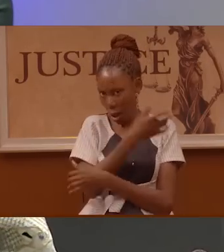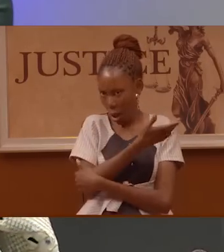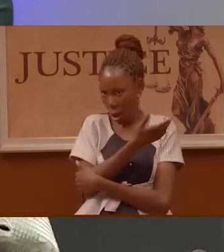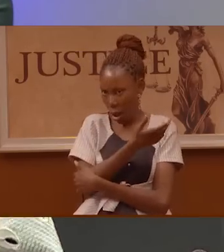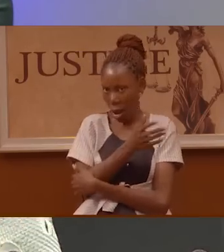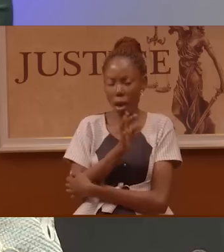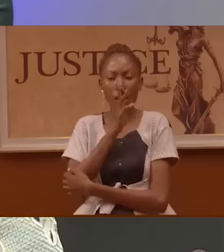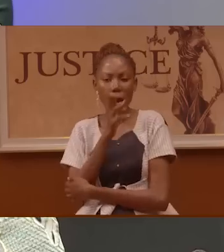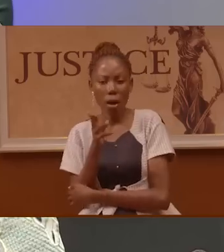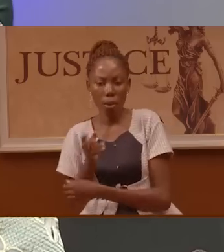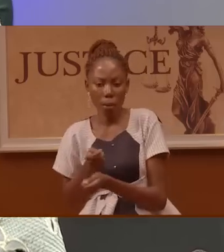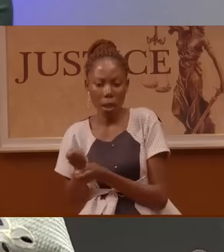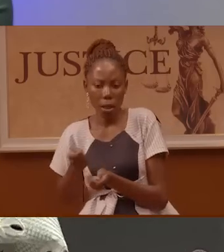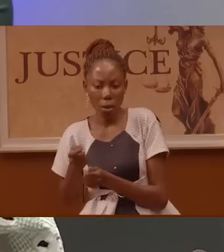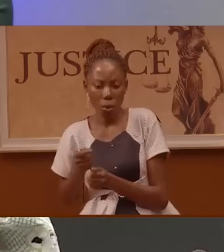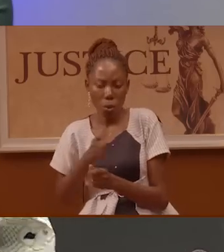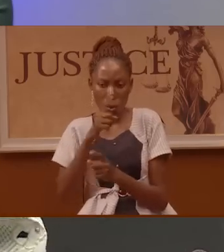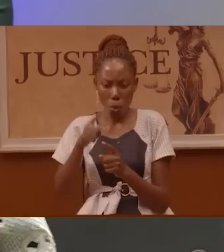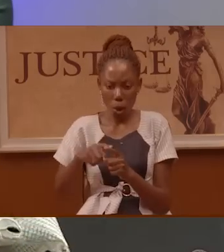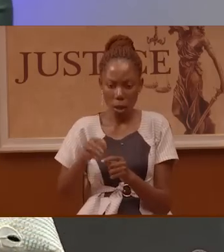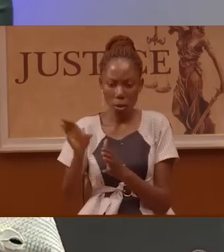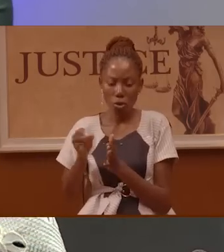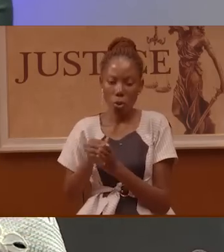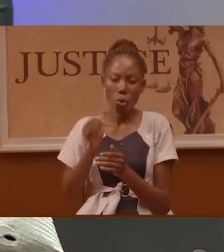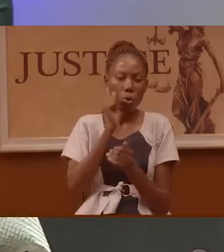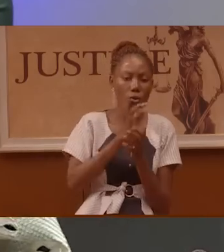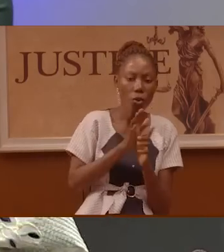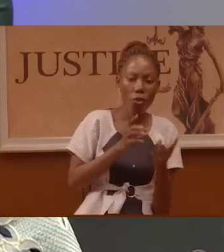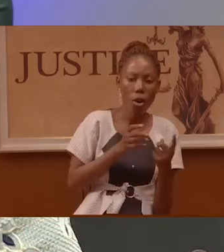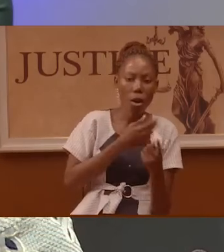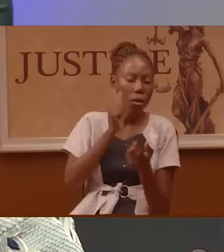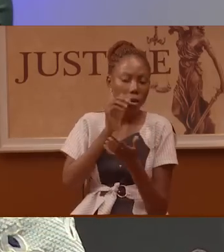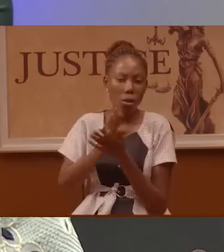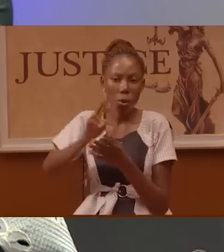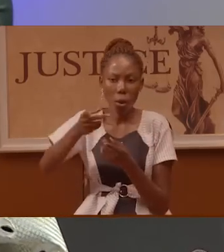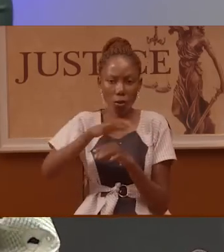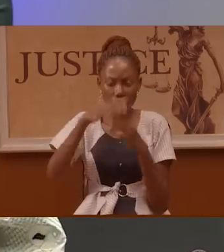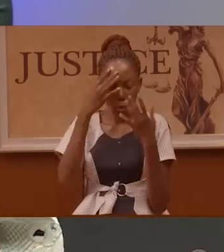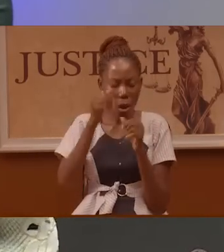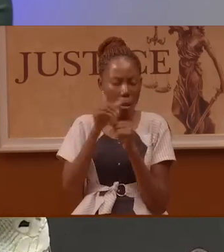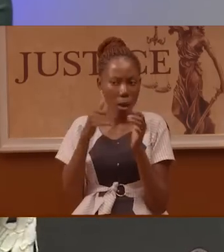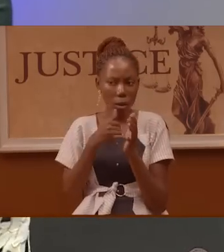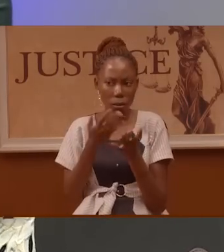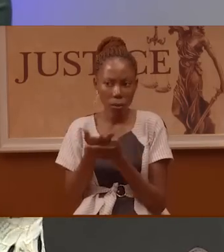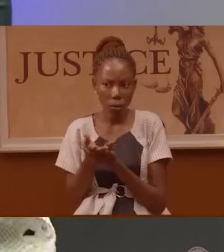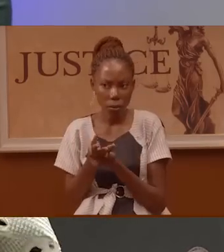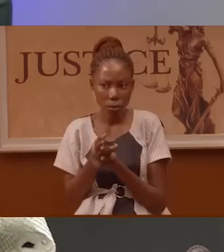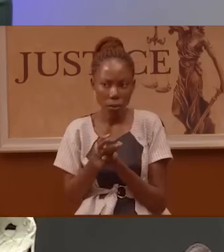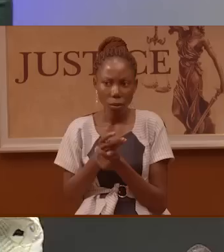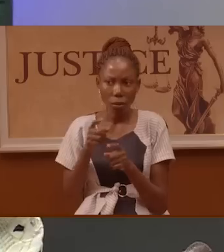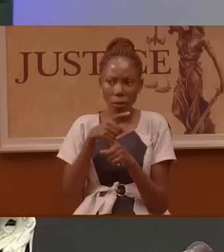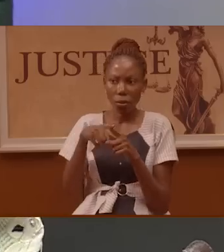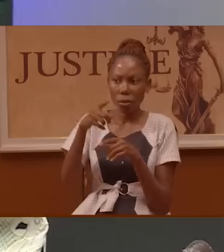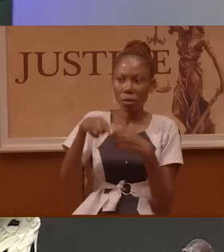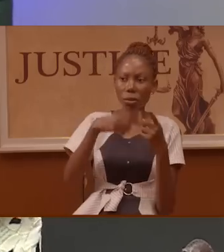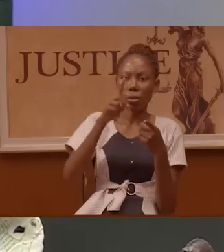children that not benefit from it. I said, what about mama? He said, I should forget that. So we went there. Nothing come out. That day when we were there, they